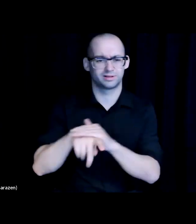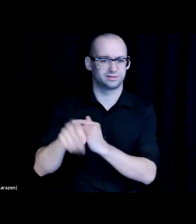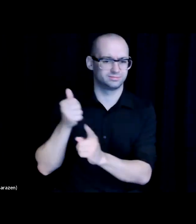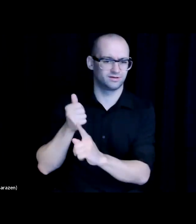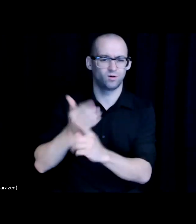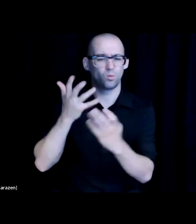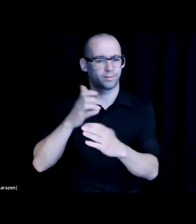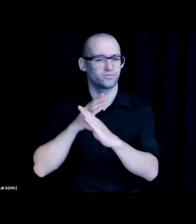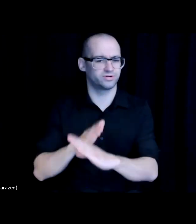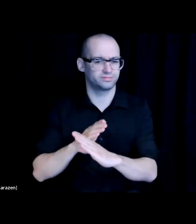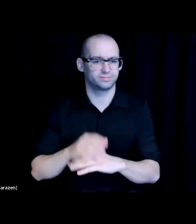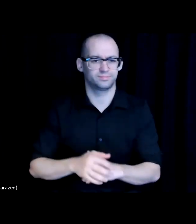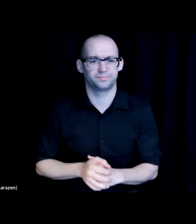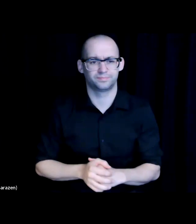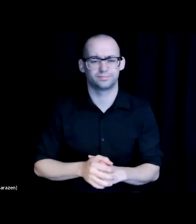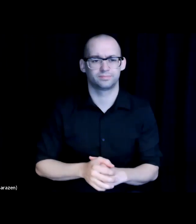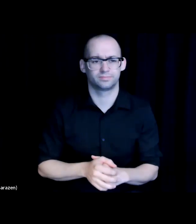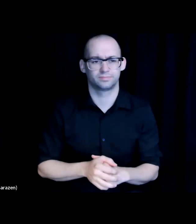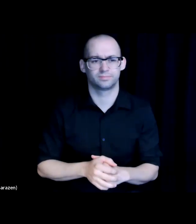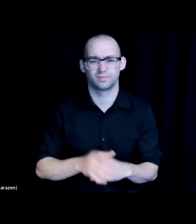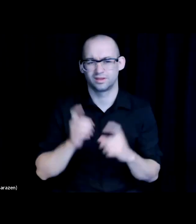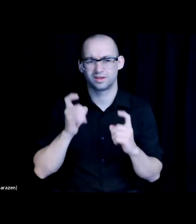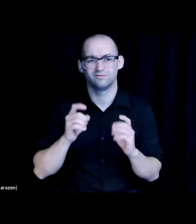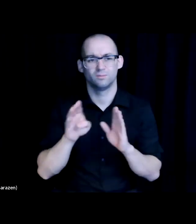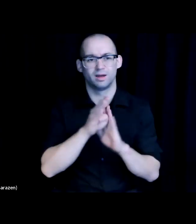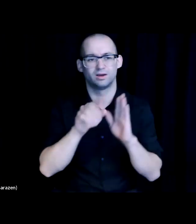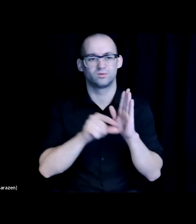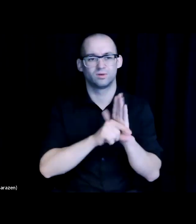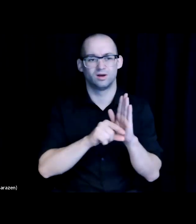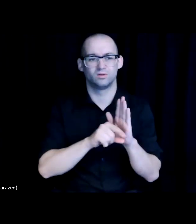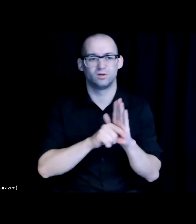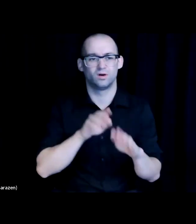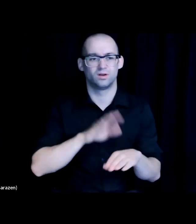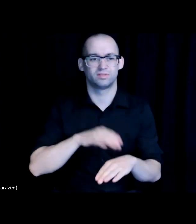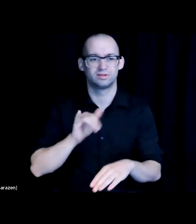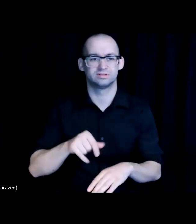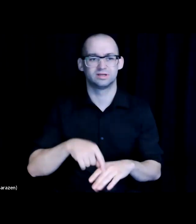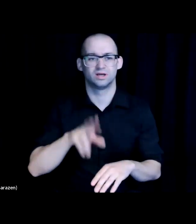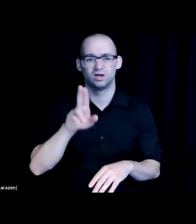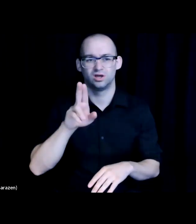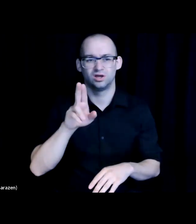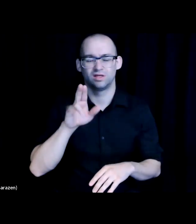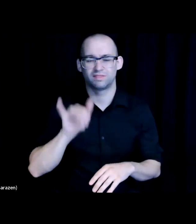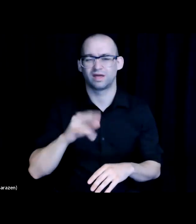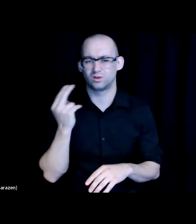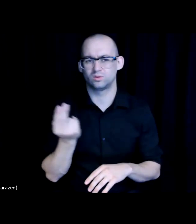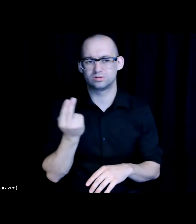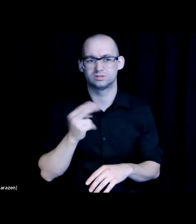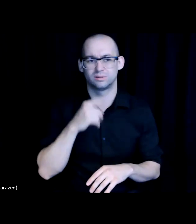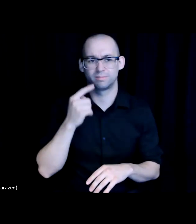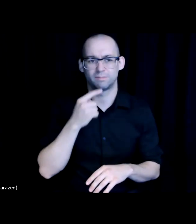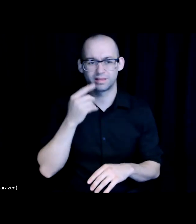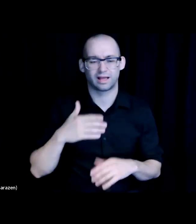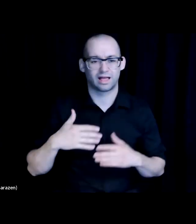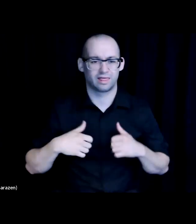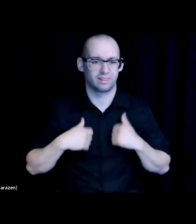So the Essentials, first I'd like to give a little background on the Essentials for Childhood Initiative. This project utilizes a public health approach